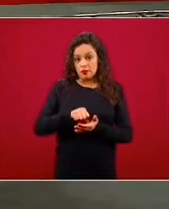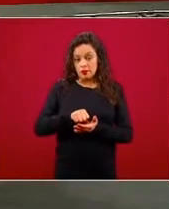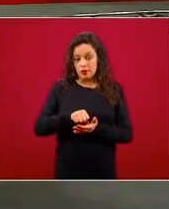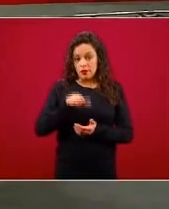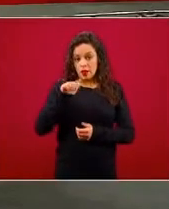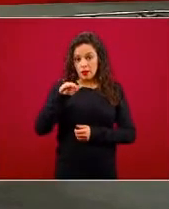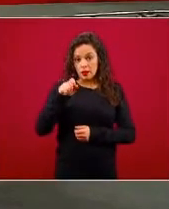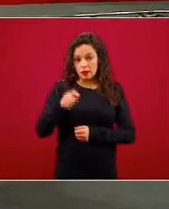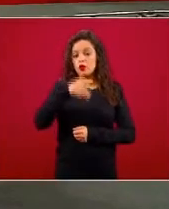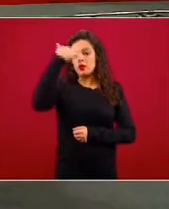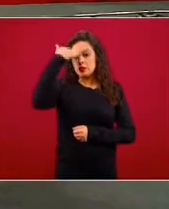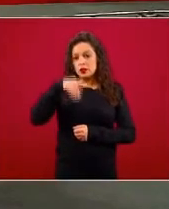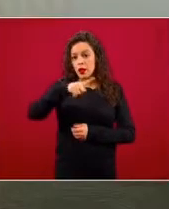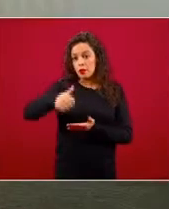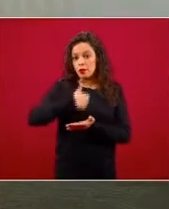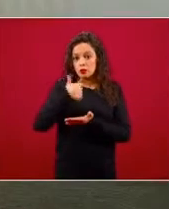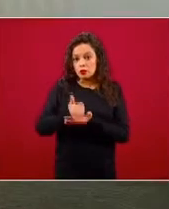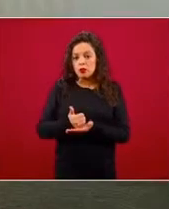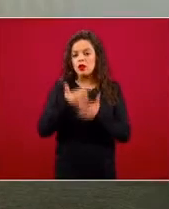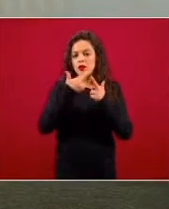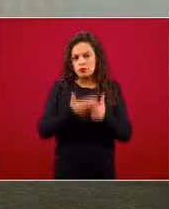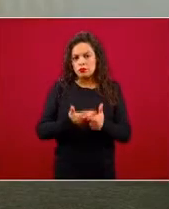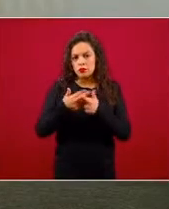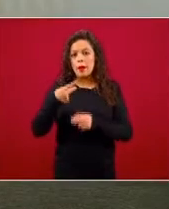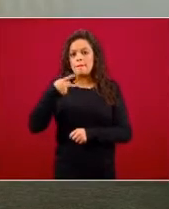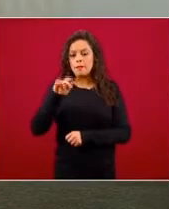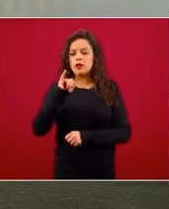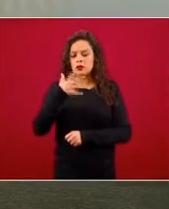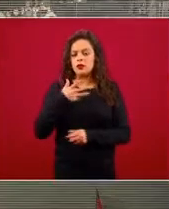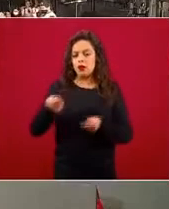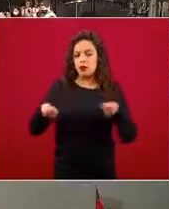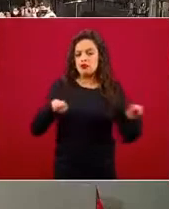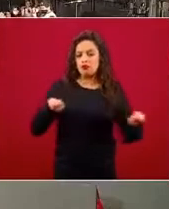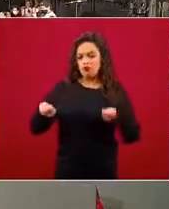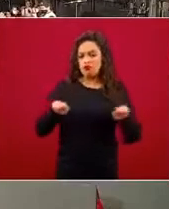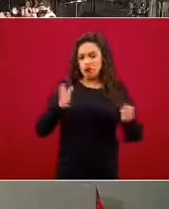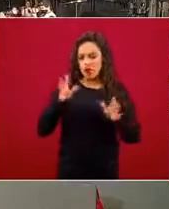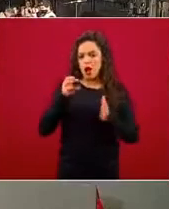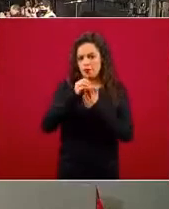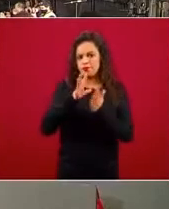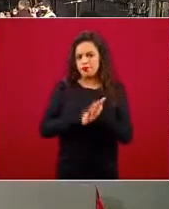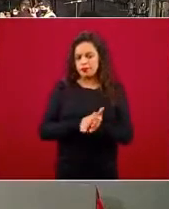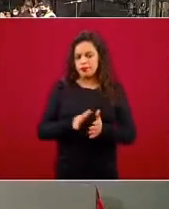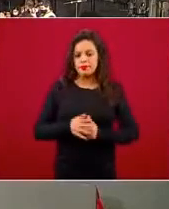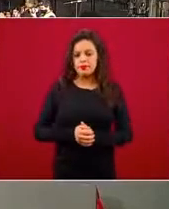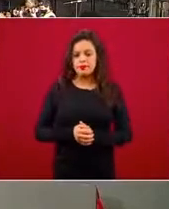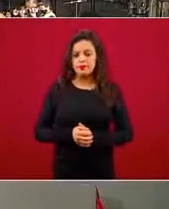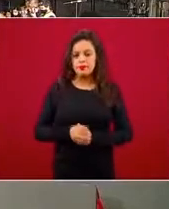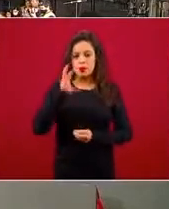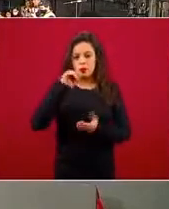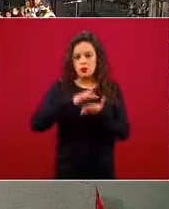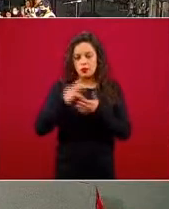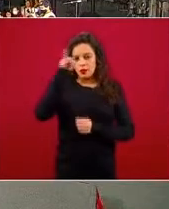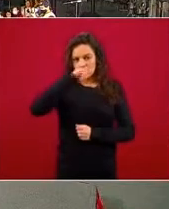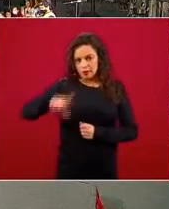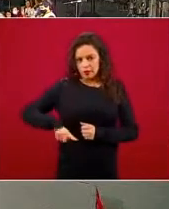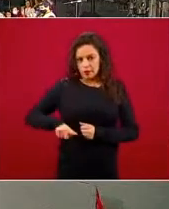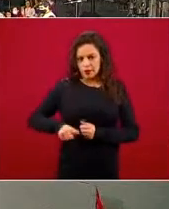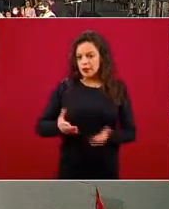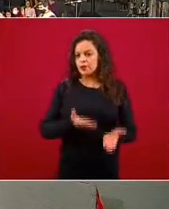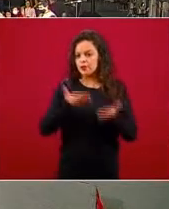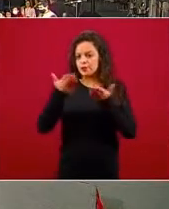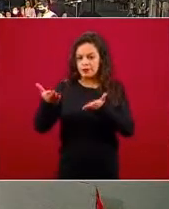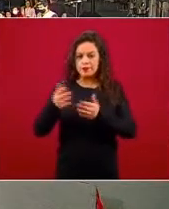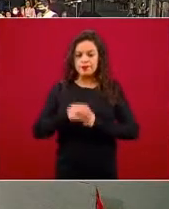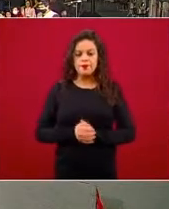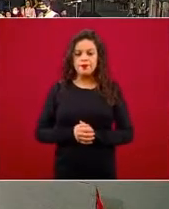to provide food and take the correct measures. Thank you, madam. Please go ahead, Gracias, jefa. Bueno, Mrs. por Fernanda. favor, adelante.